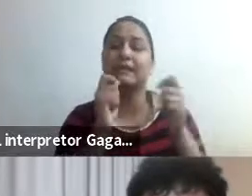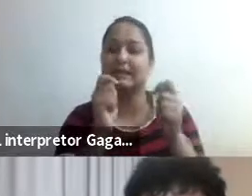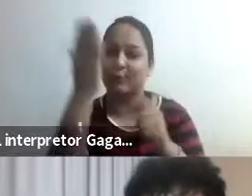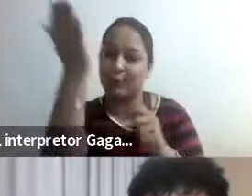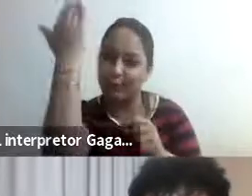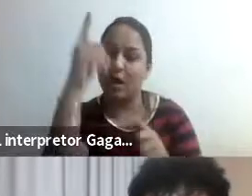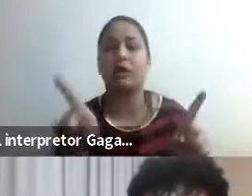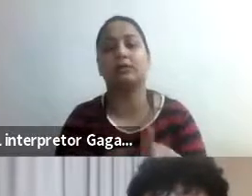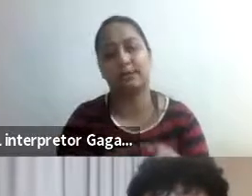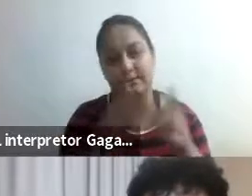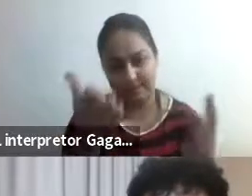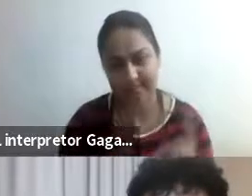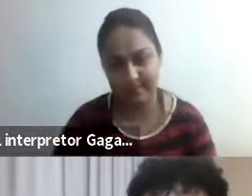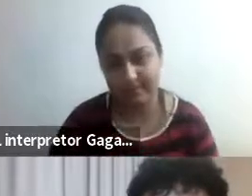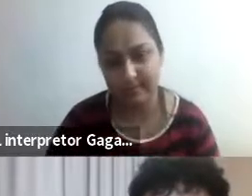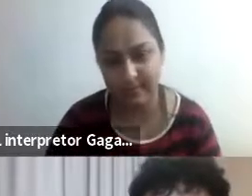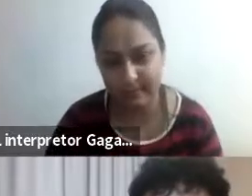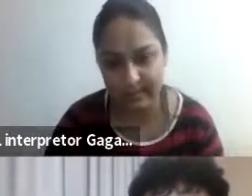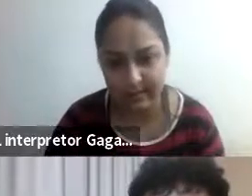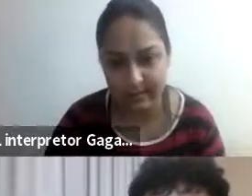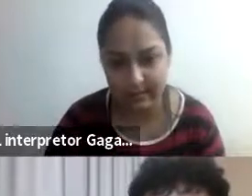you know, like this one.